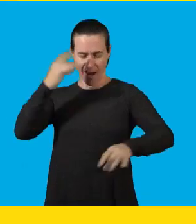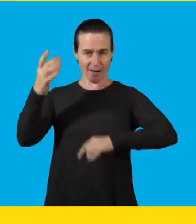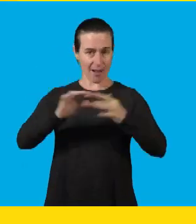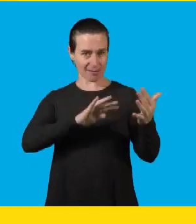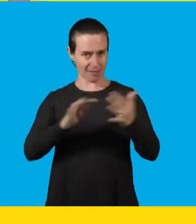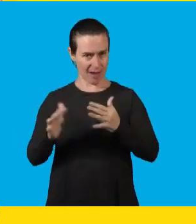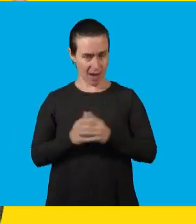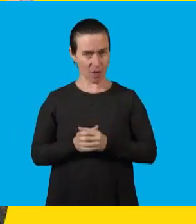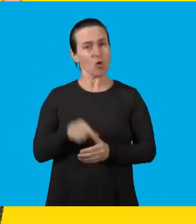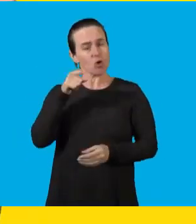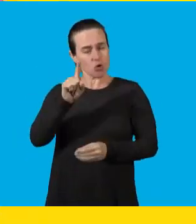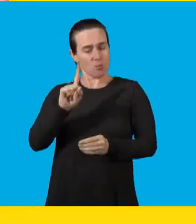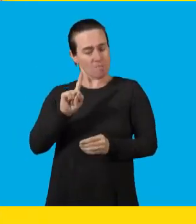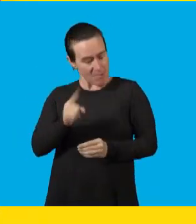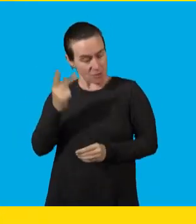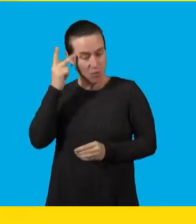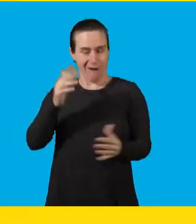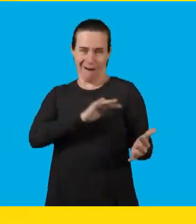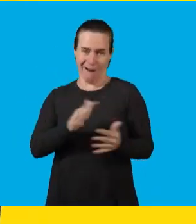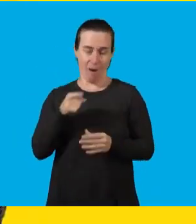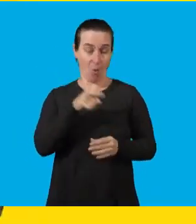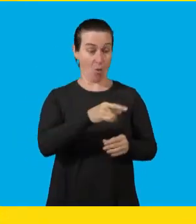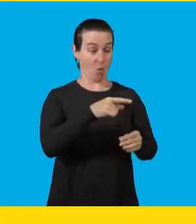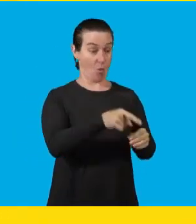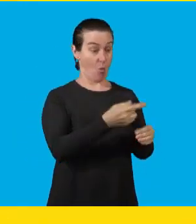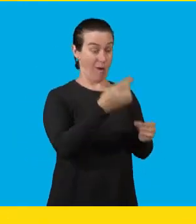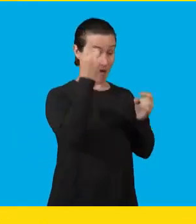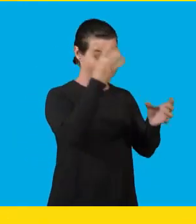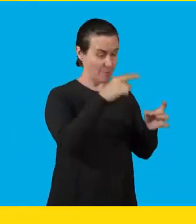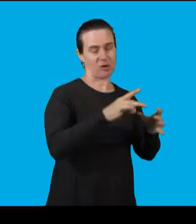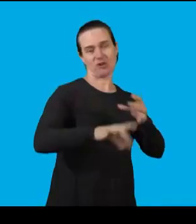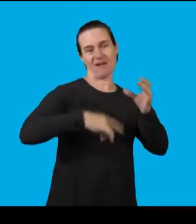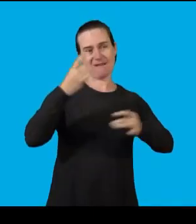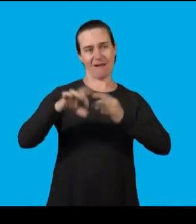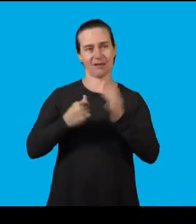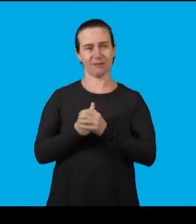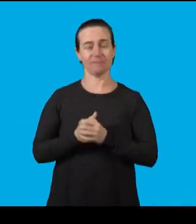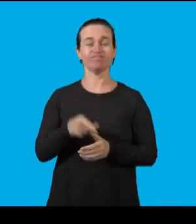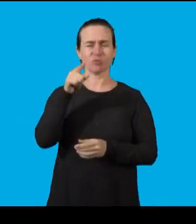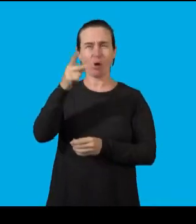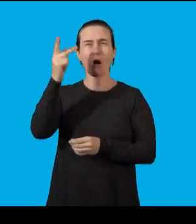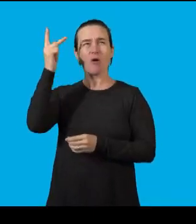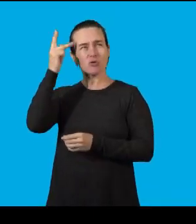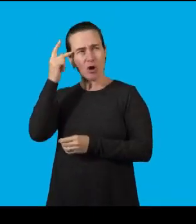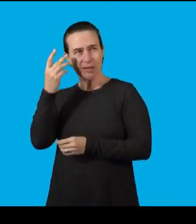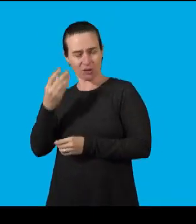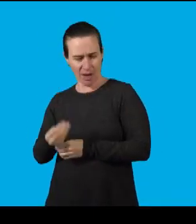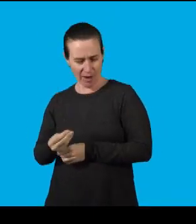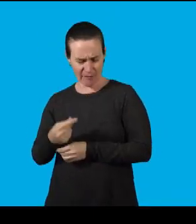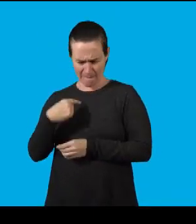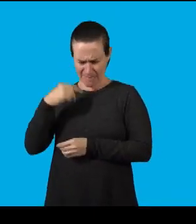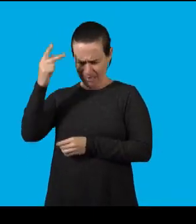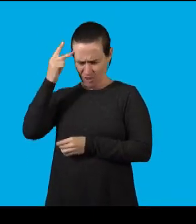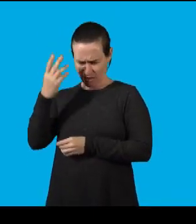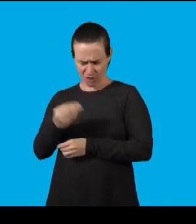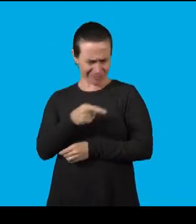is history without analyzing sources? And then the next thing is how to apply knowledge to interpret the information